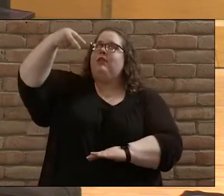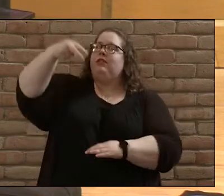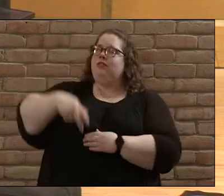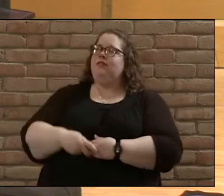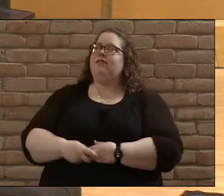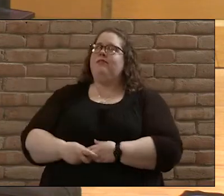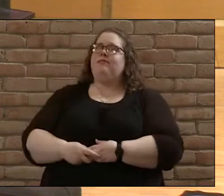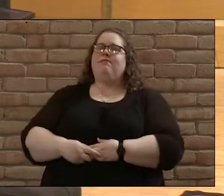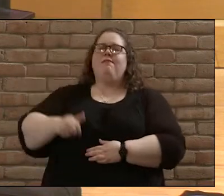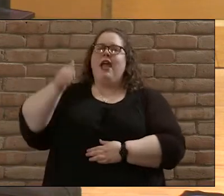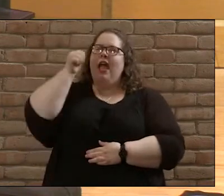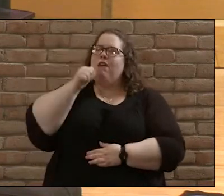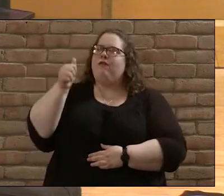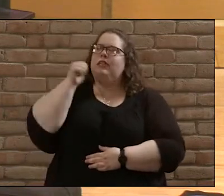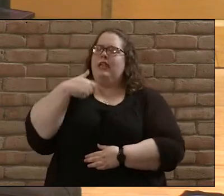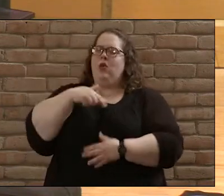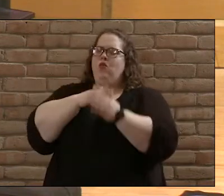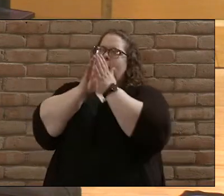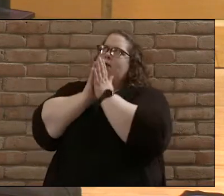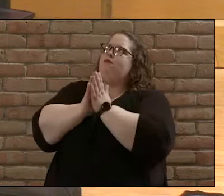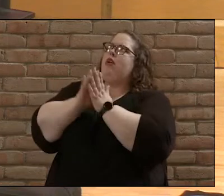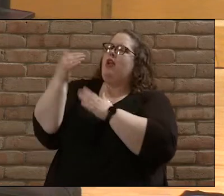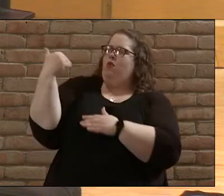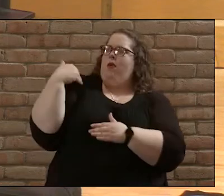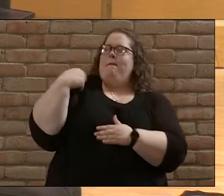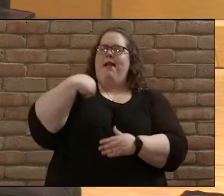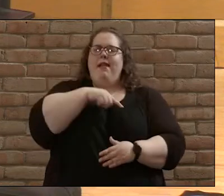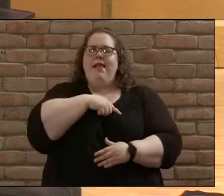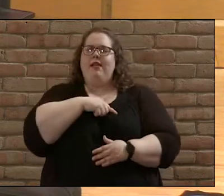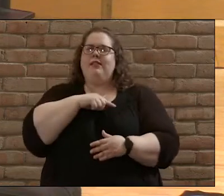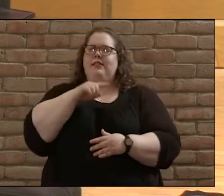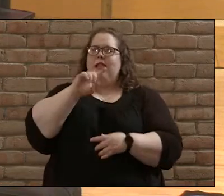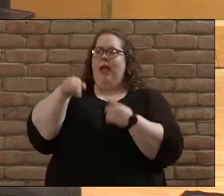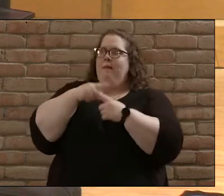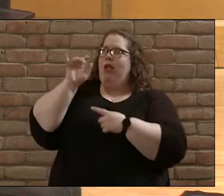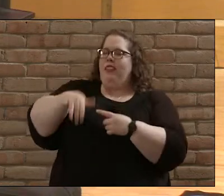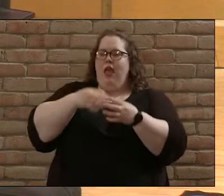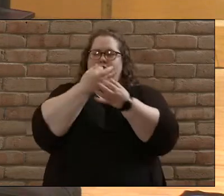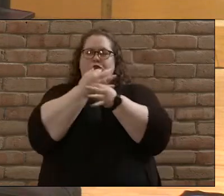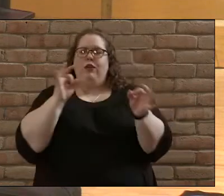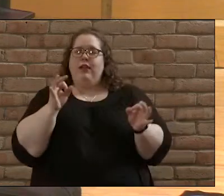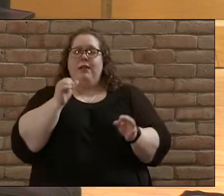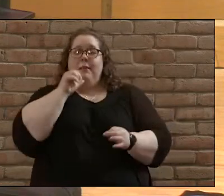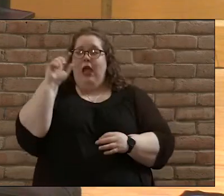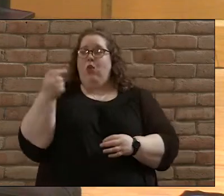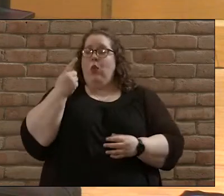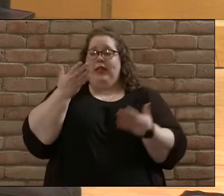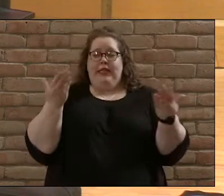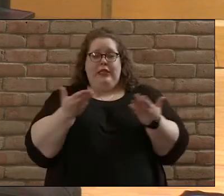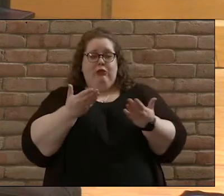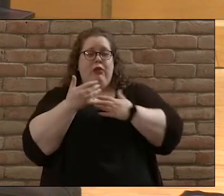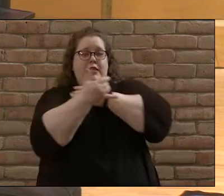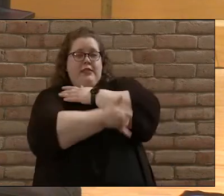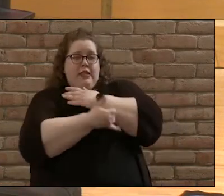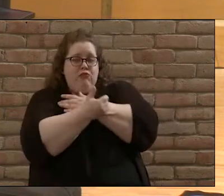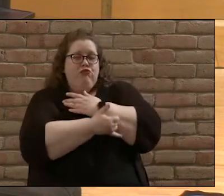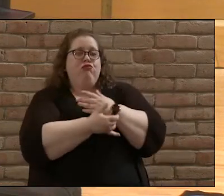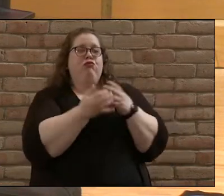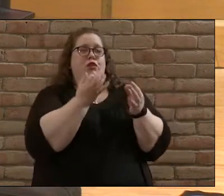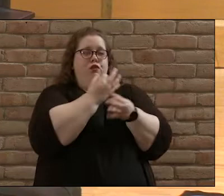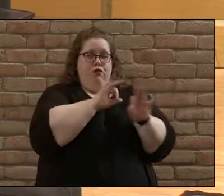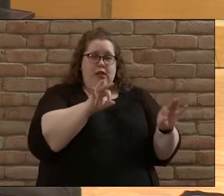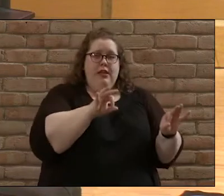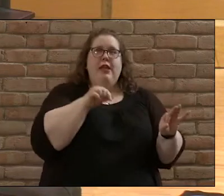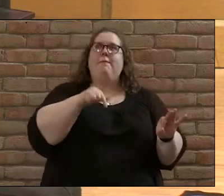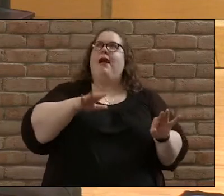would remind us of the freedom that we have, not only as citizens of a country that we live in, but as citizens of